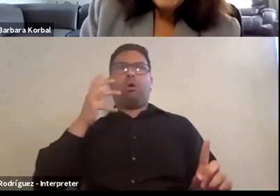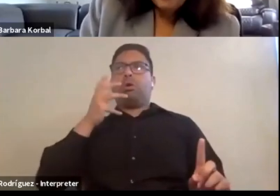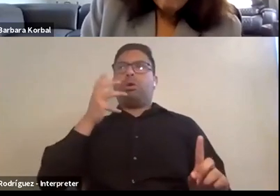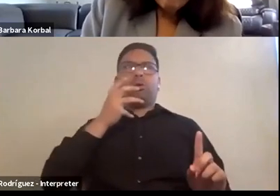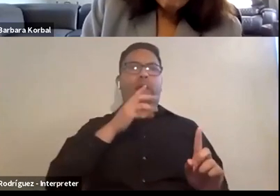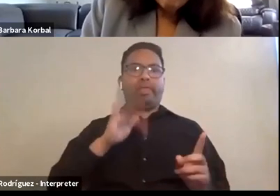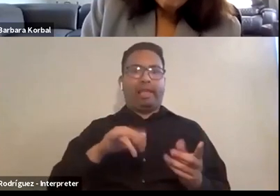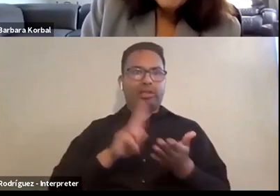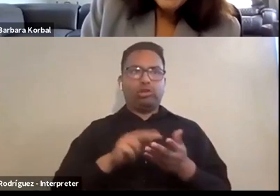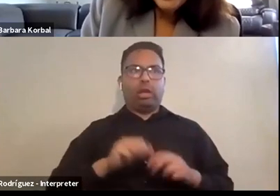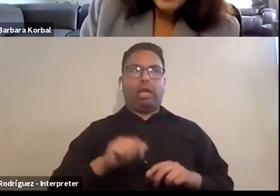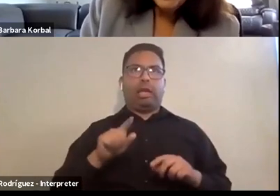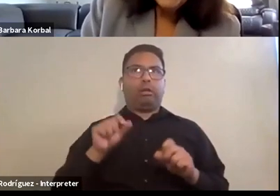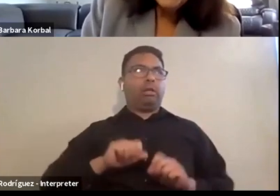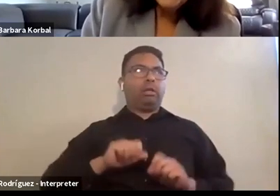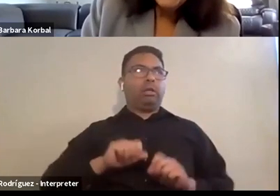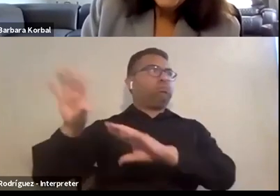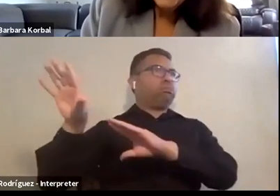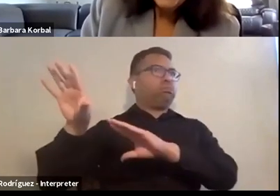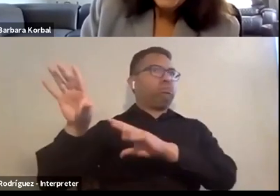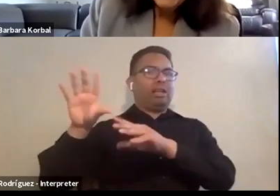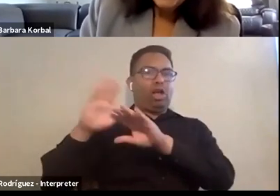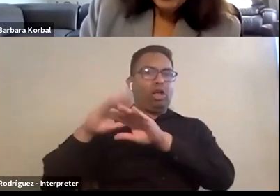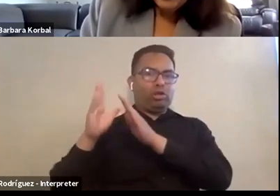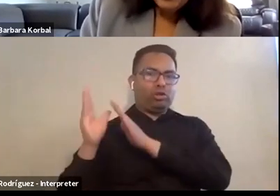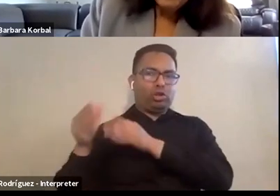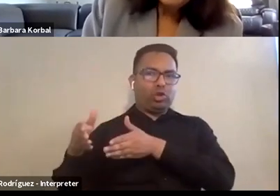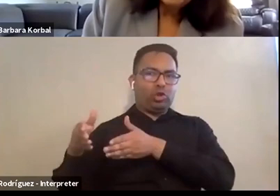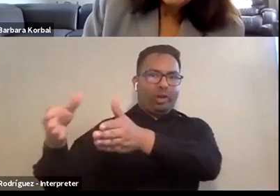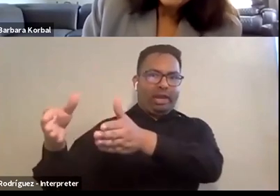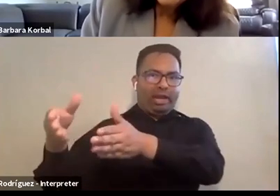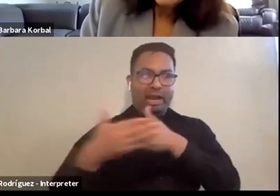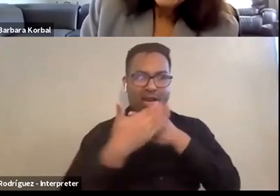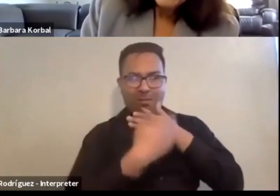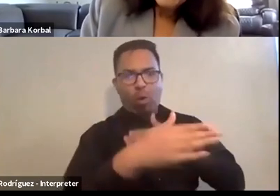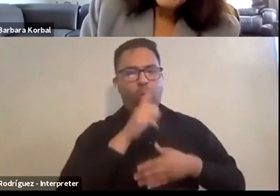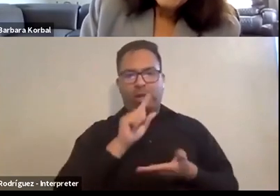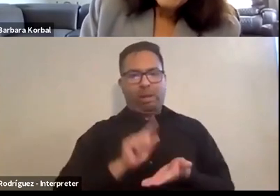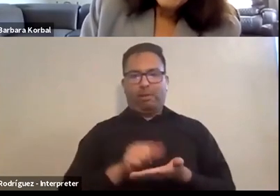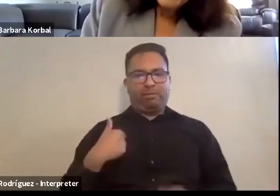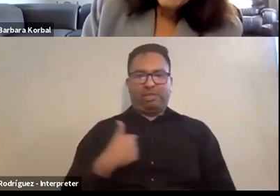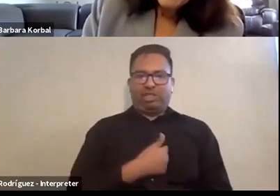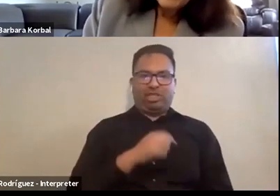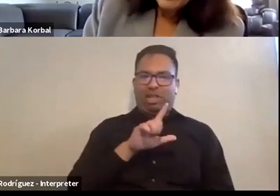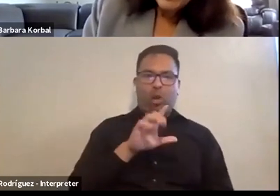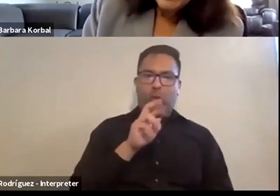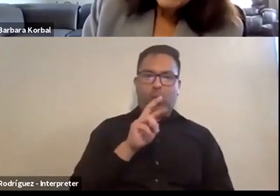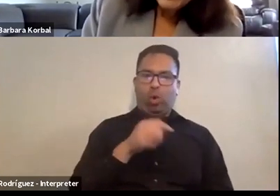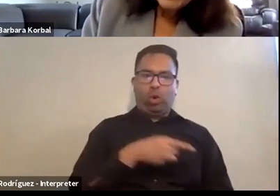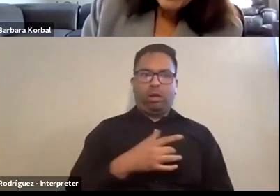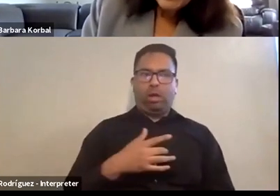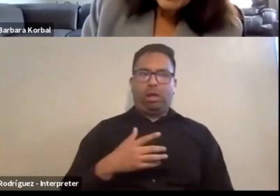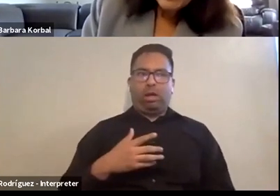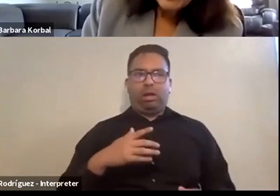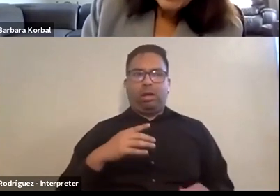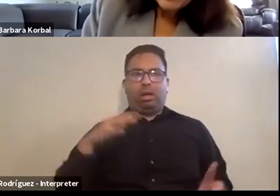and we had to pick them up. He would not publish El Cordon anymore. And then we had to go find a new print shop, you know. And then that